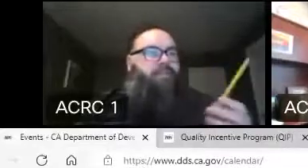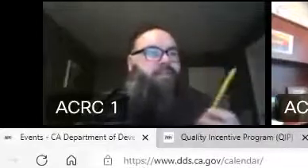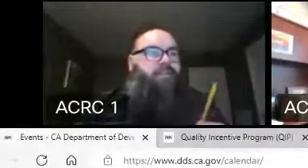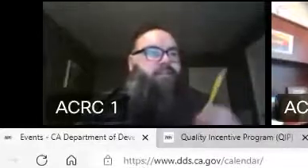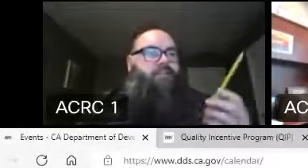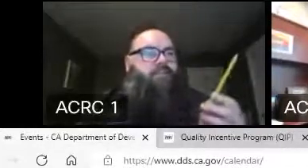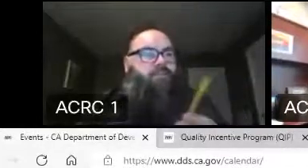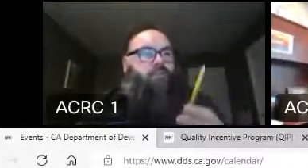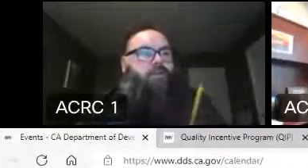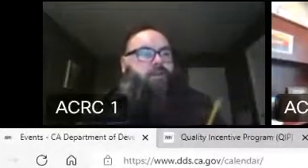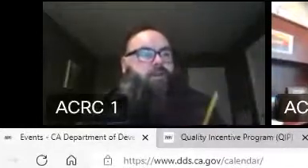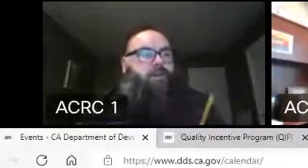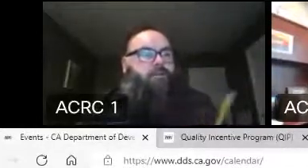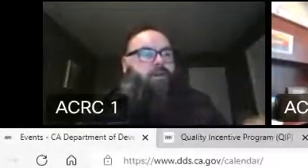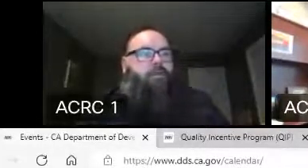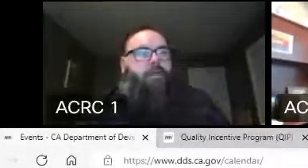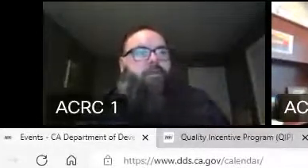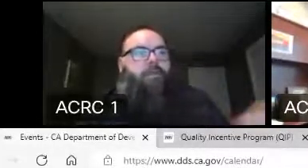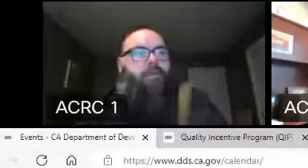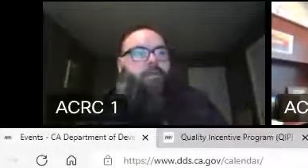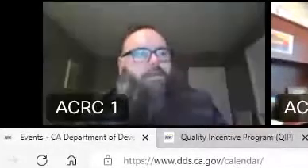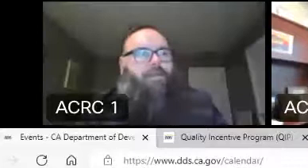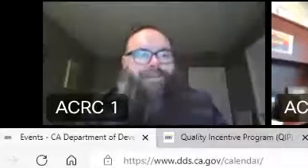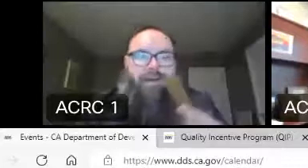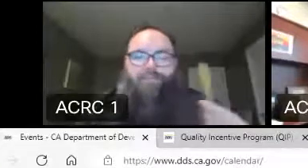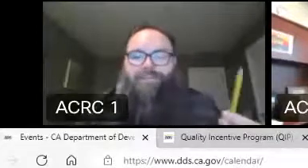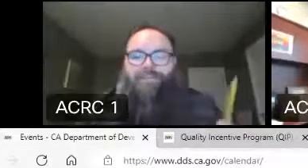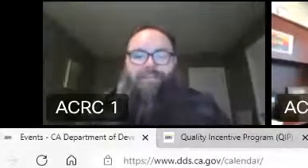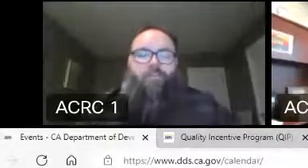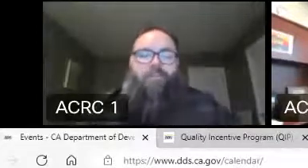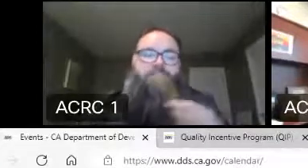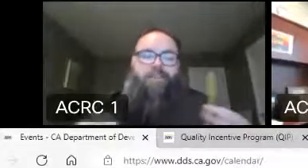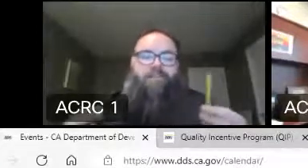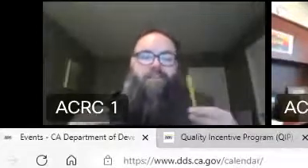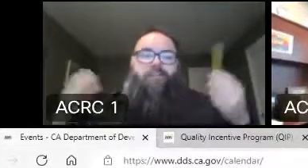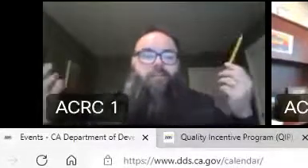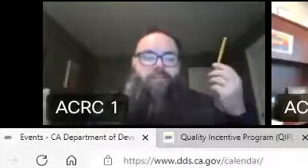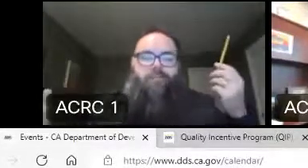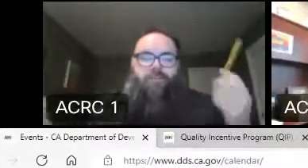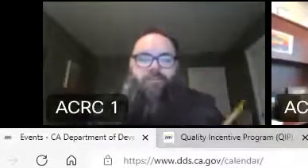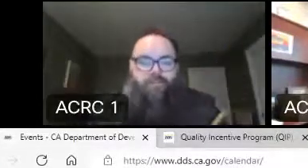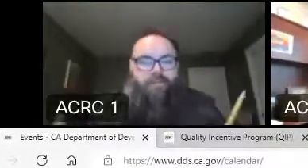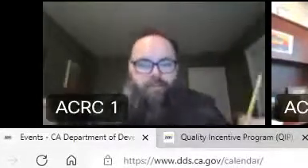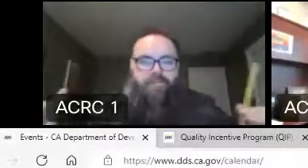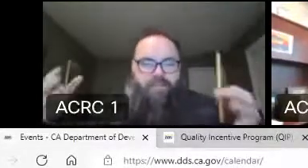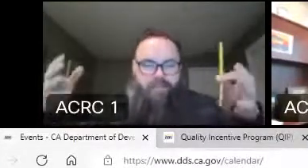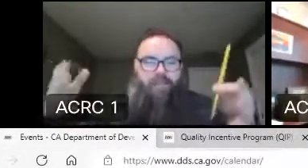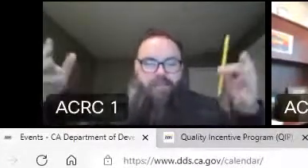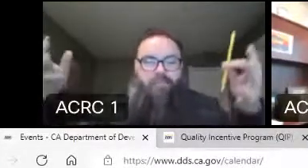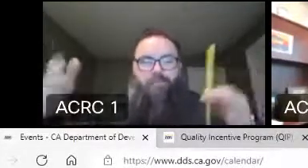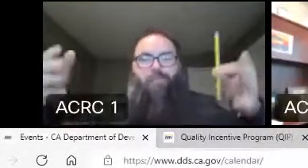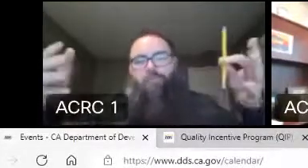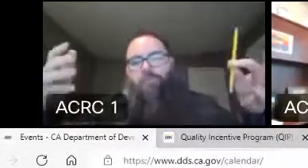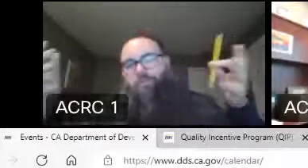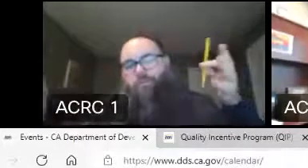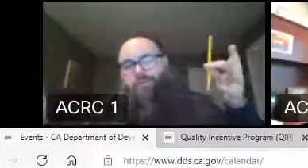up on the 16th. That's always a good one. And then now DDS has opened these meetings up to everyone too. It used to be that it was like the